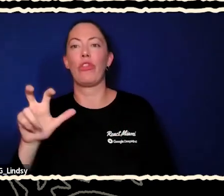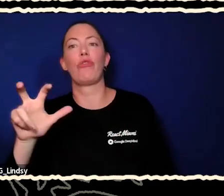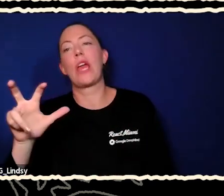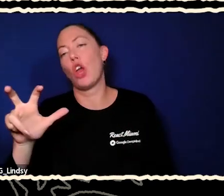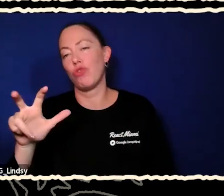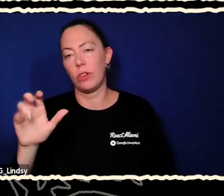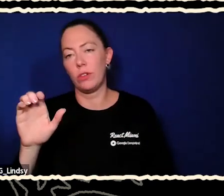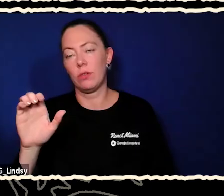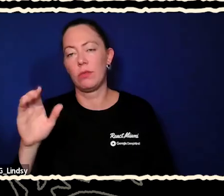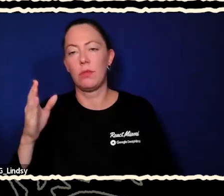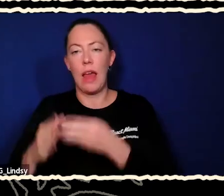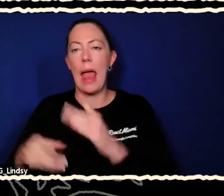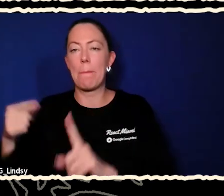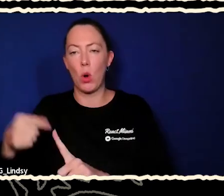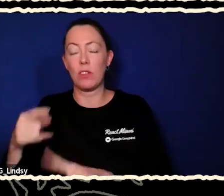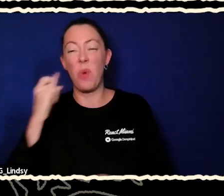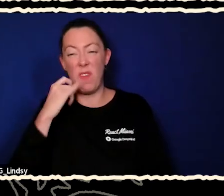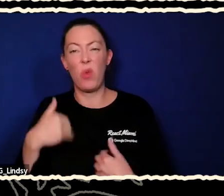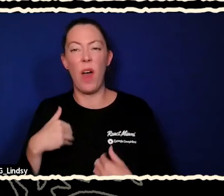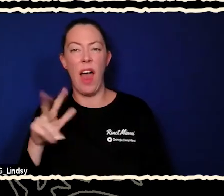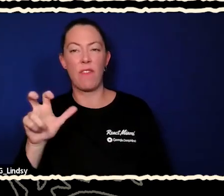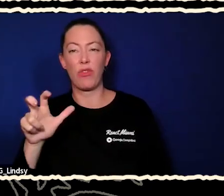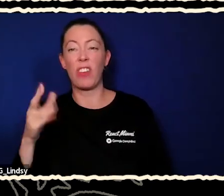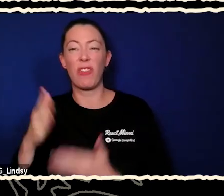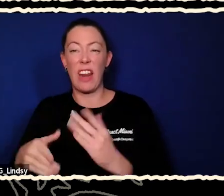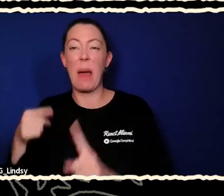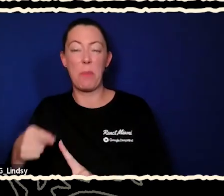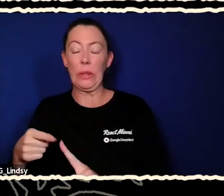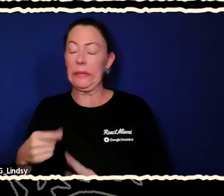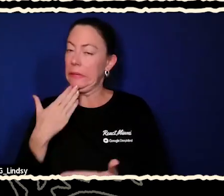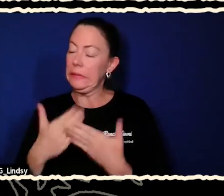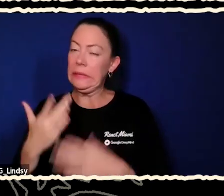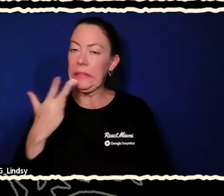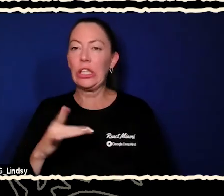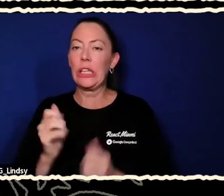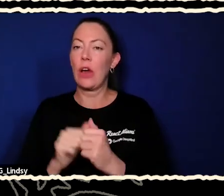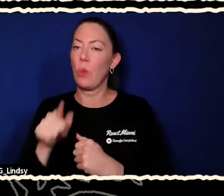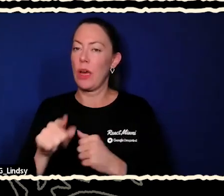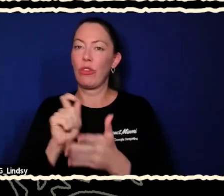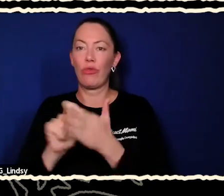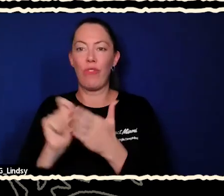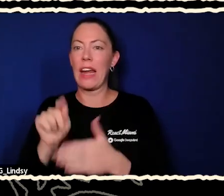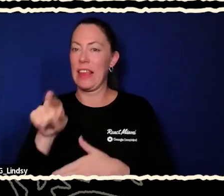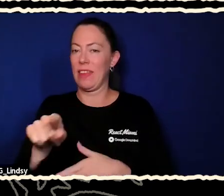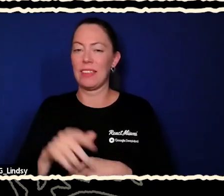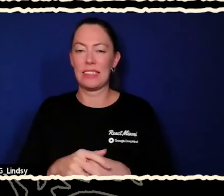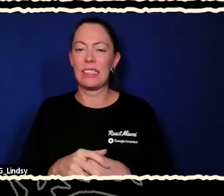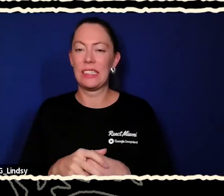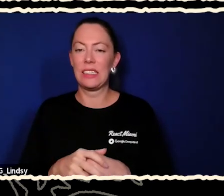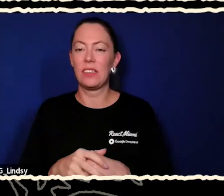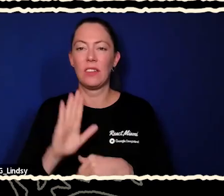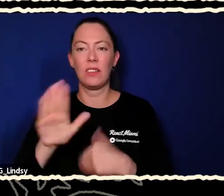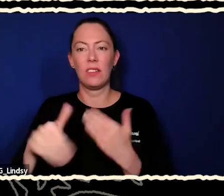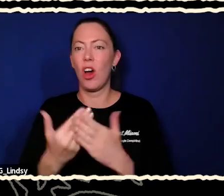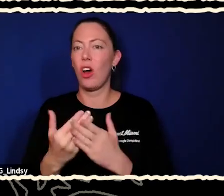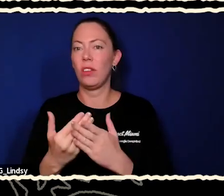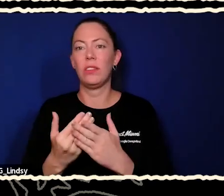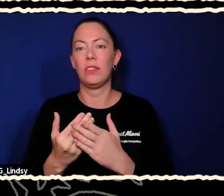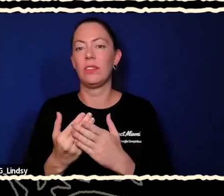right? And if you have 300 endpoints, good luck with that, writing these types, these Zod, these interfaces,